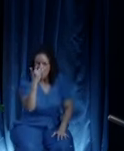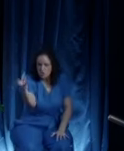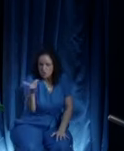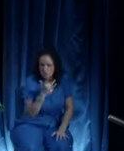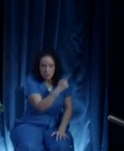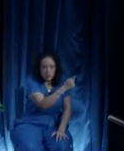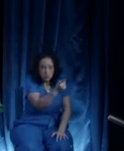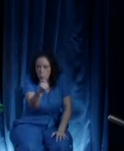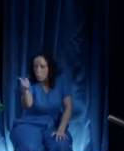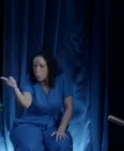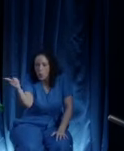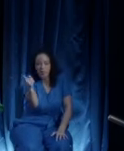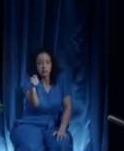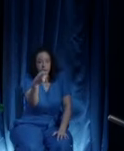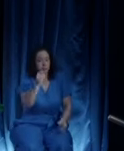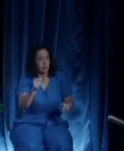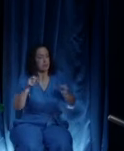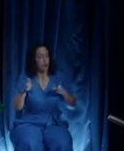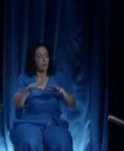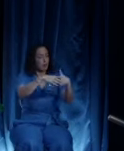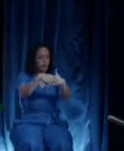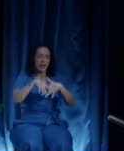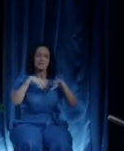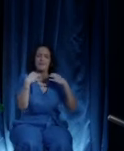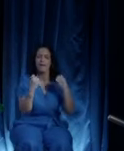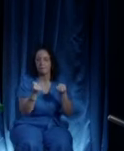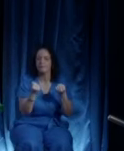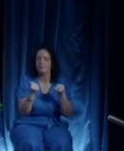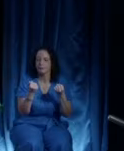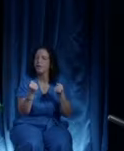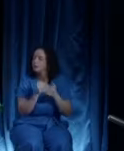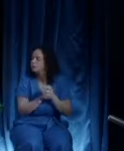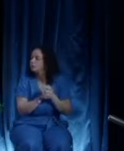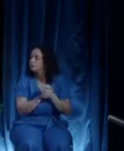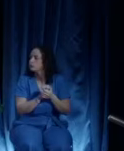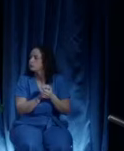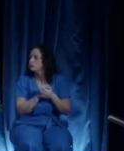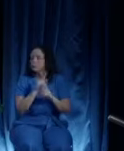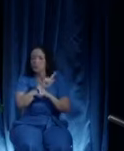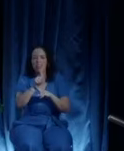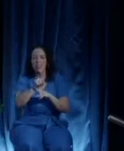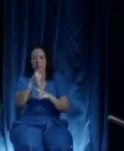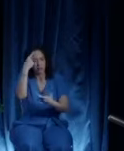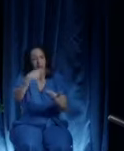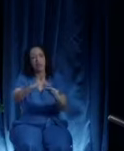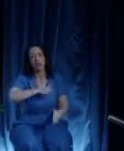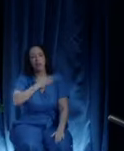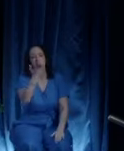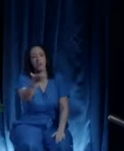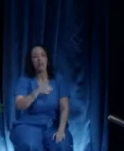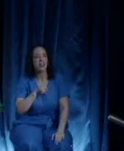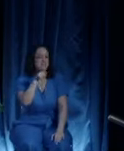VIII's mode. Because he has mates, he has friends, but then he turns on them and cuts their heads off.